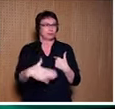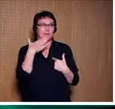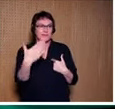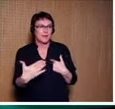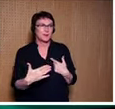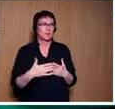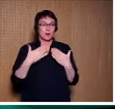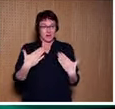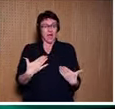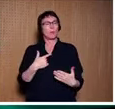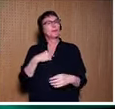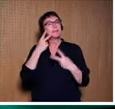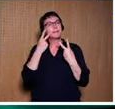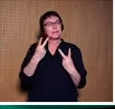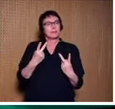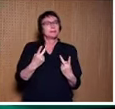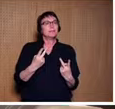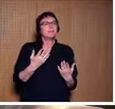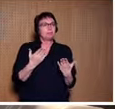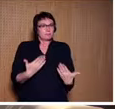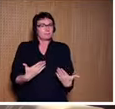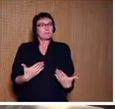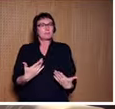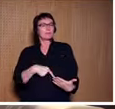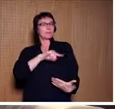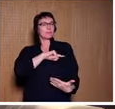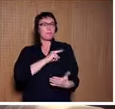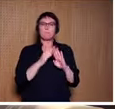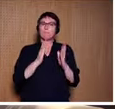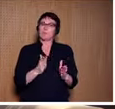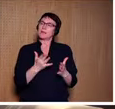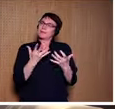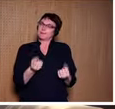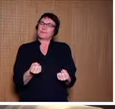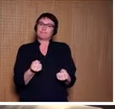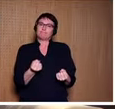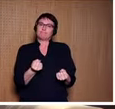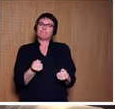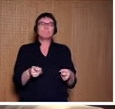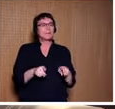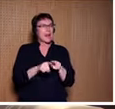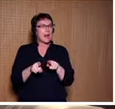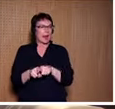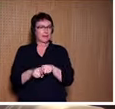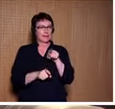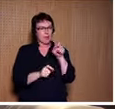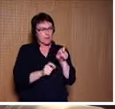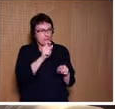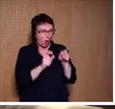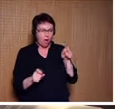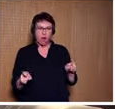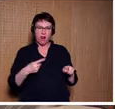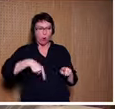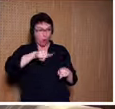is that at this particular point in time, we need to create a sort of global army of advocates to help